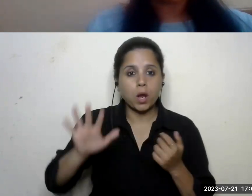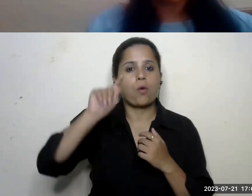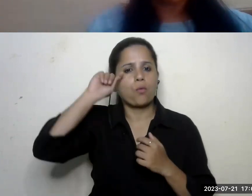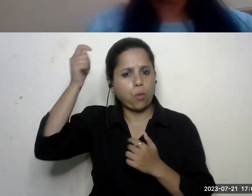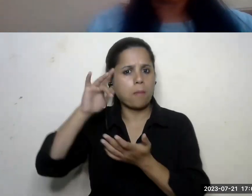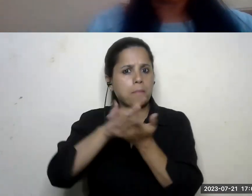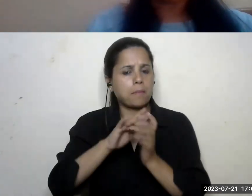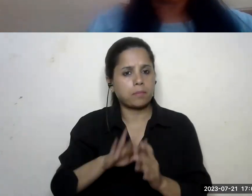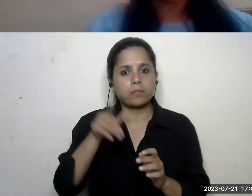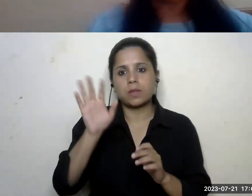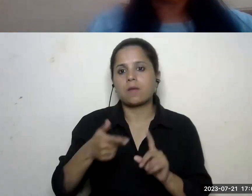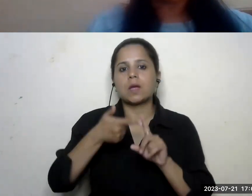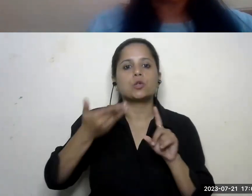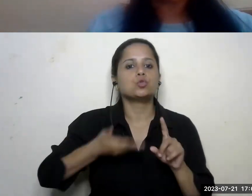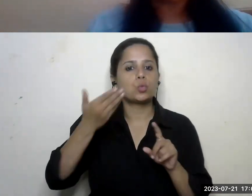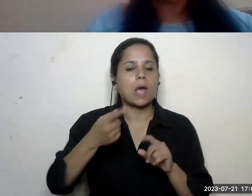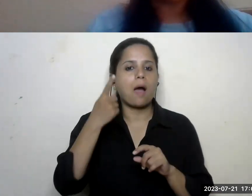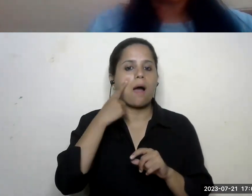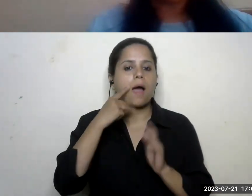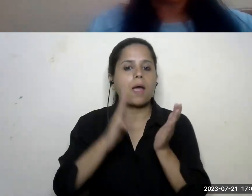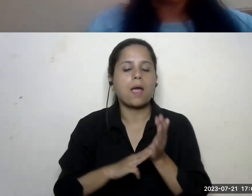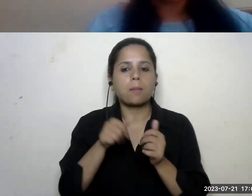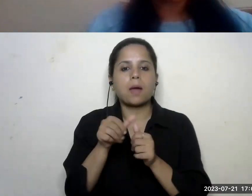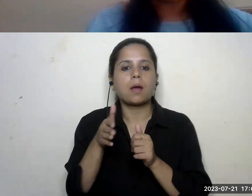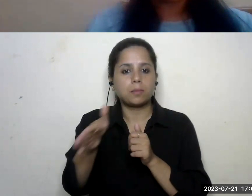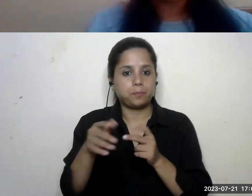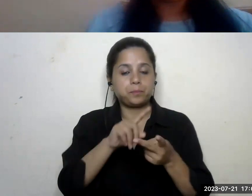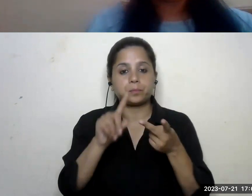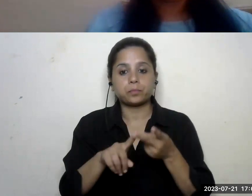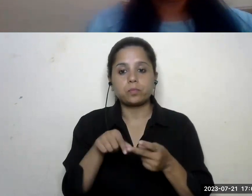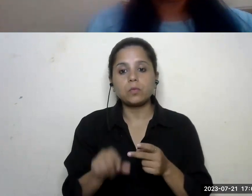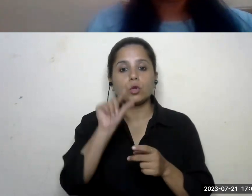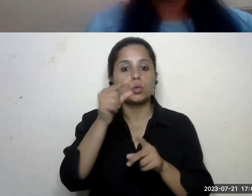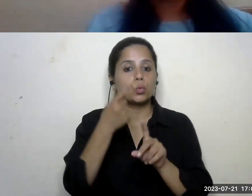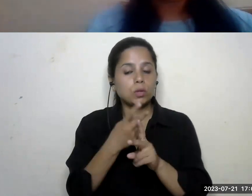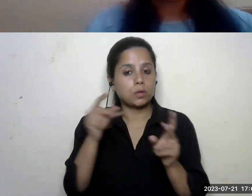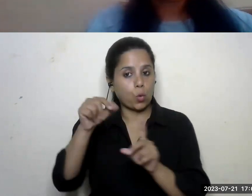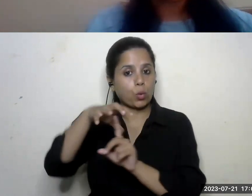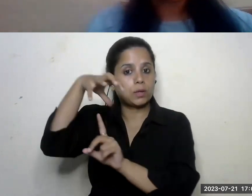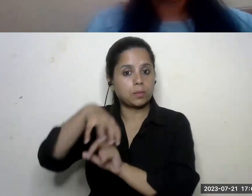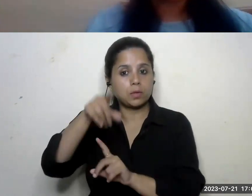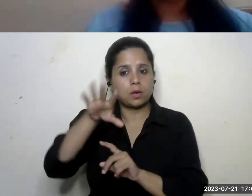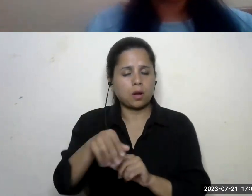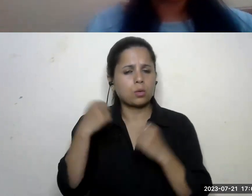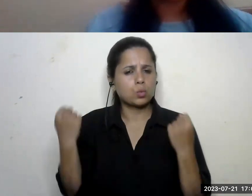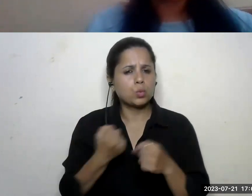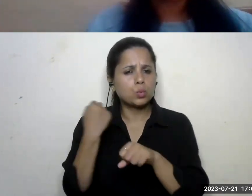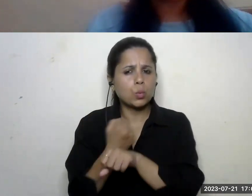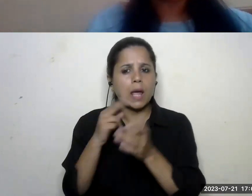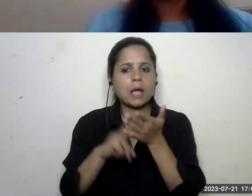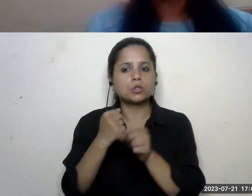has worked as a trainer with IIM Ahmedabad and the US State Department. She works extensively with